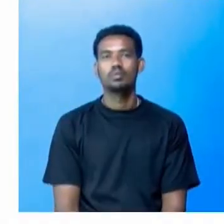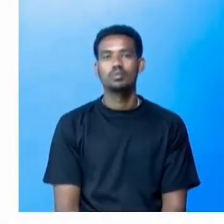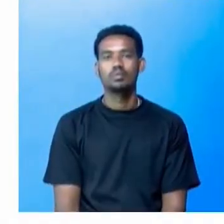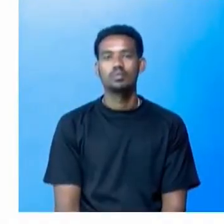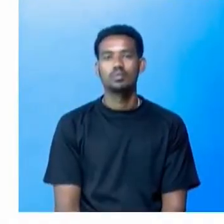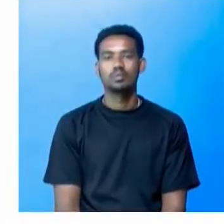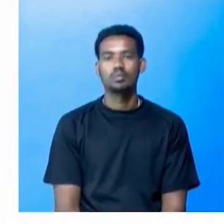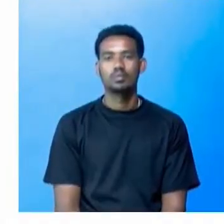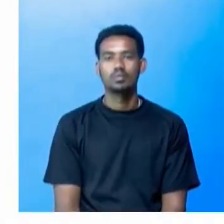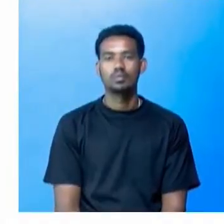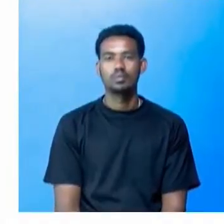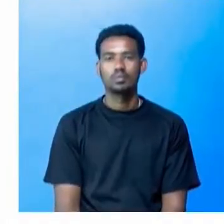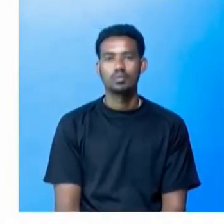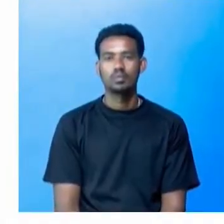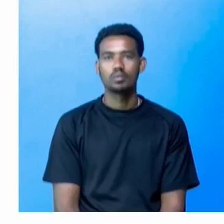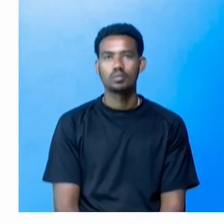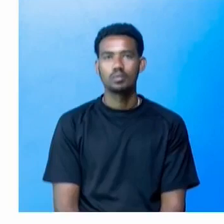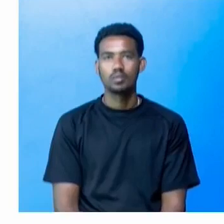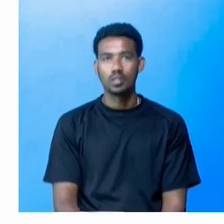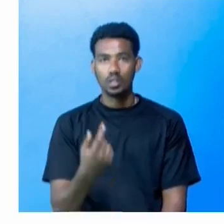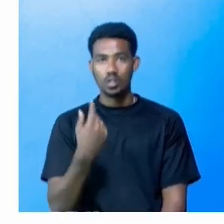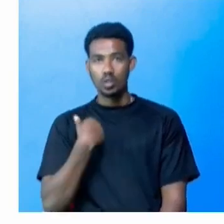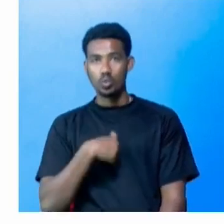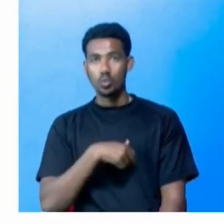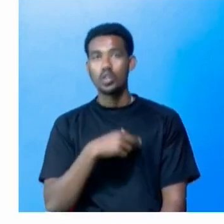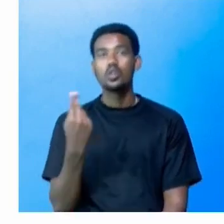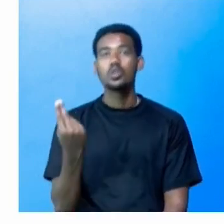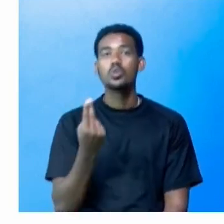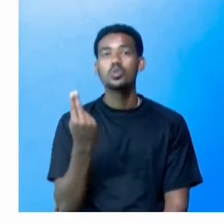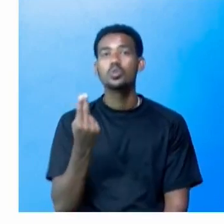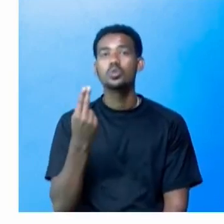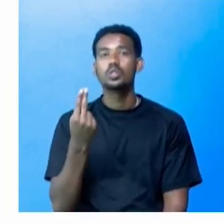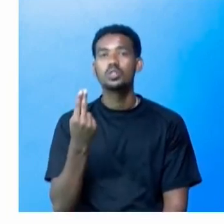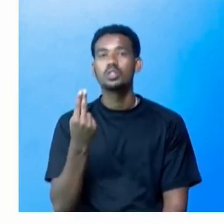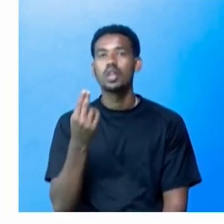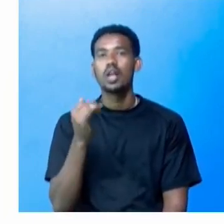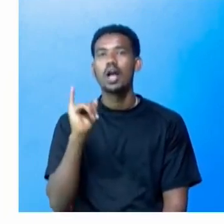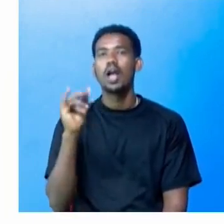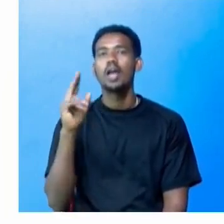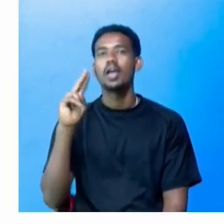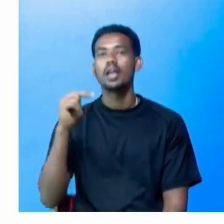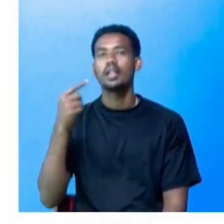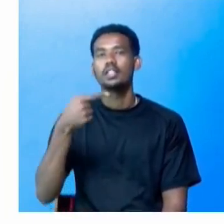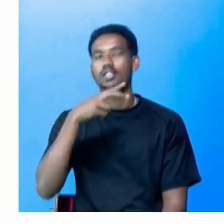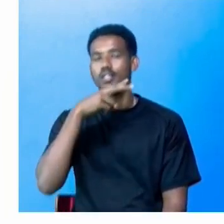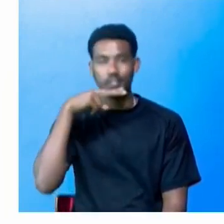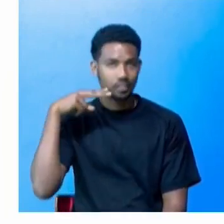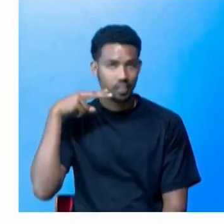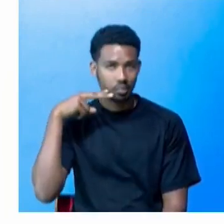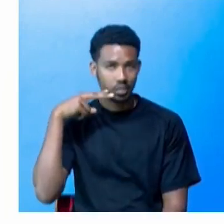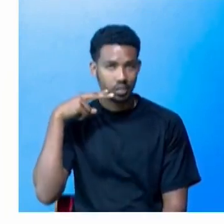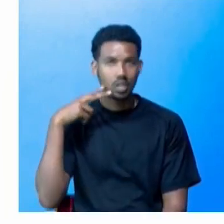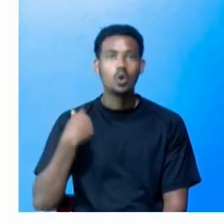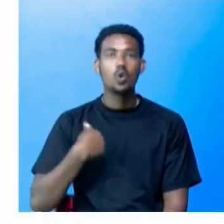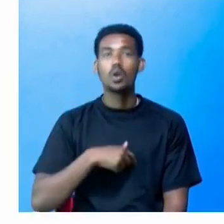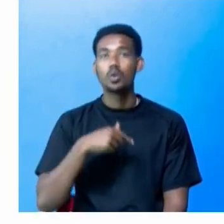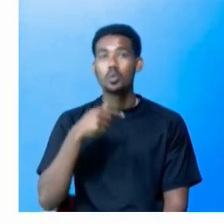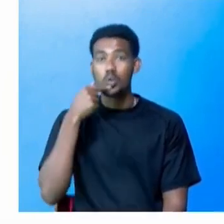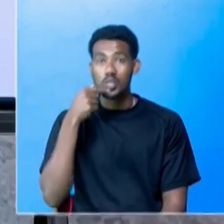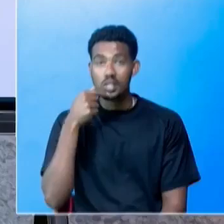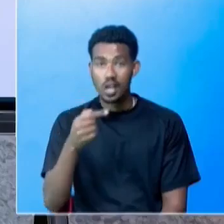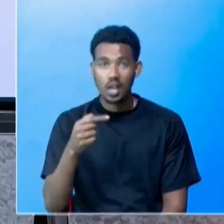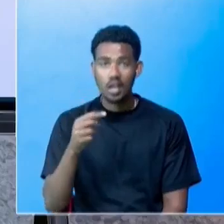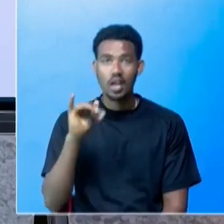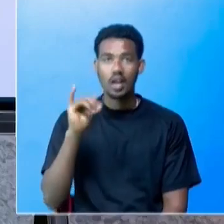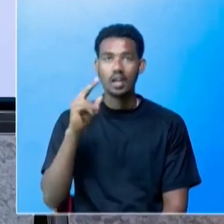When we come to verbs, we are going to use ing verbs. So when we said ing